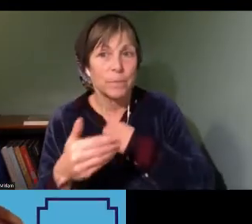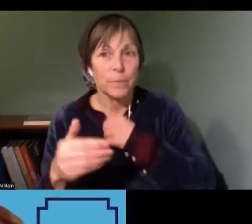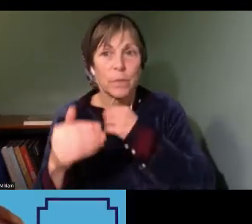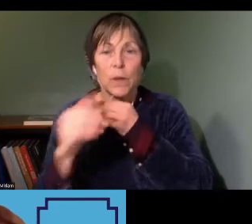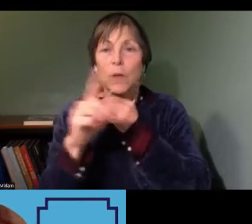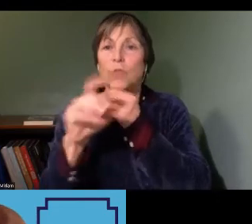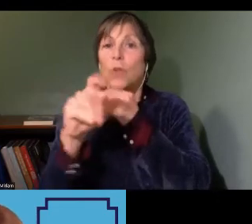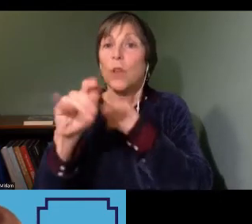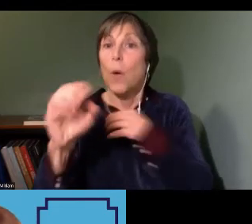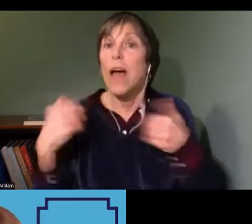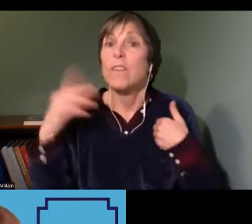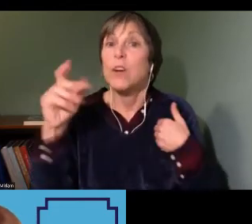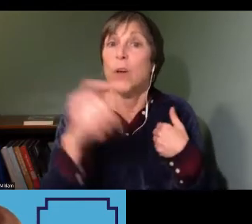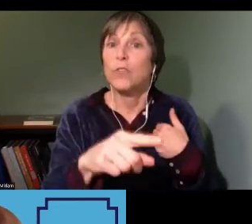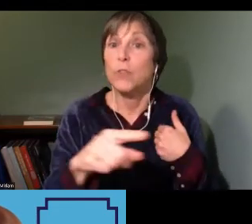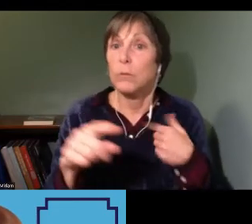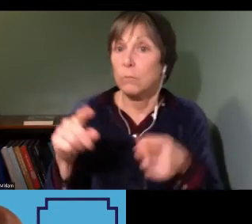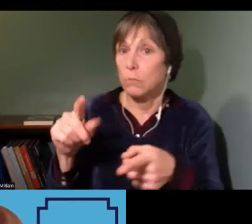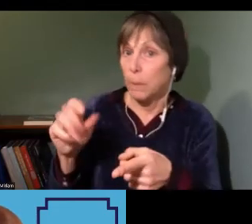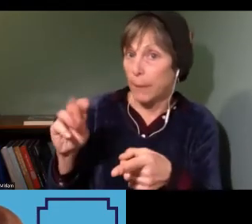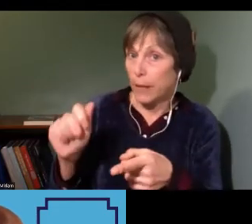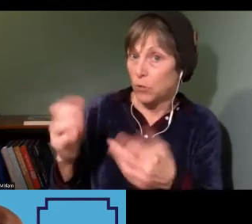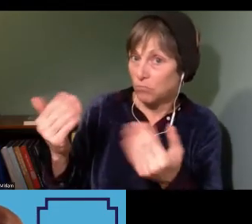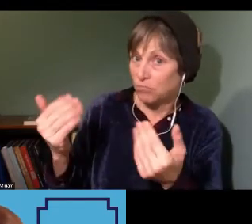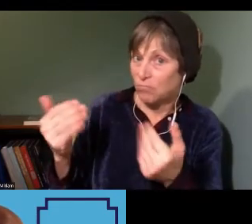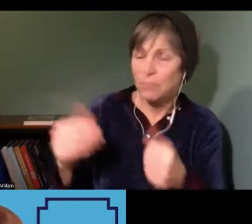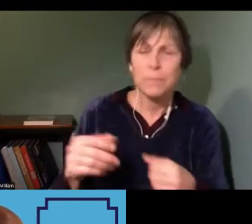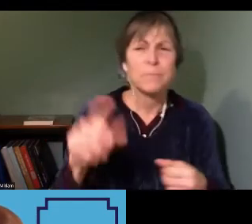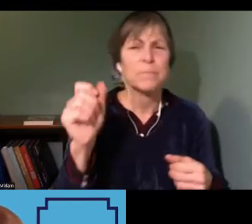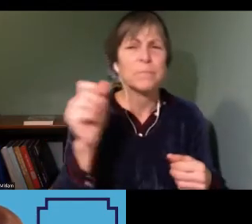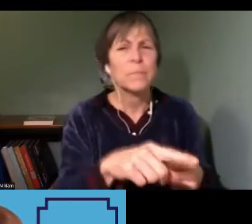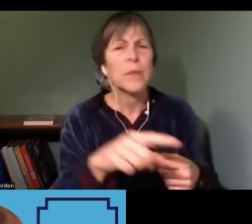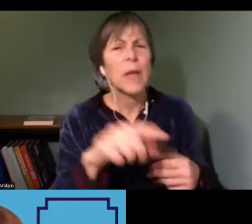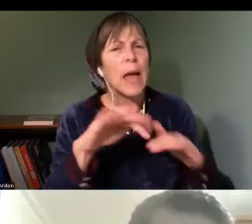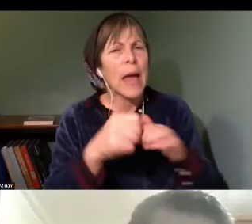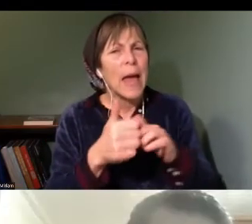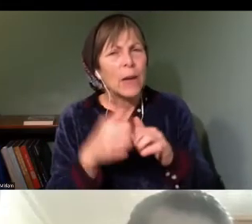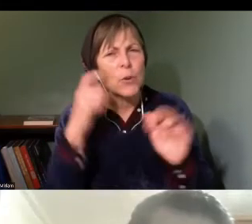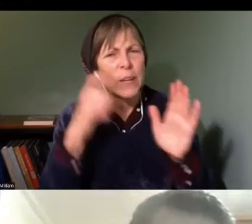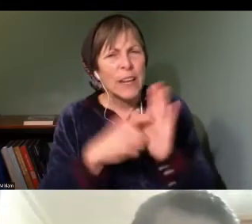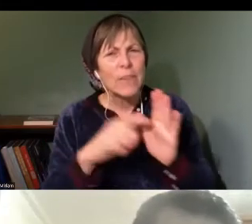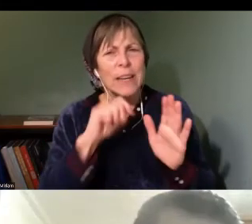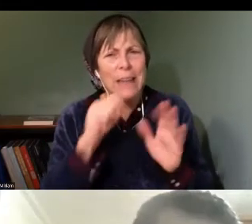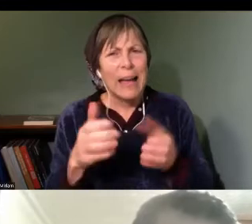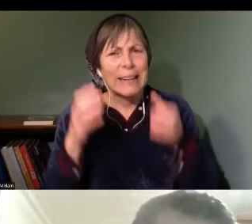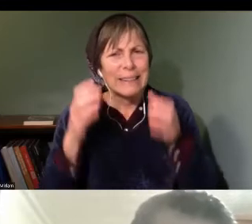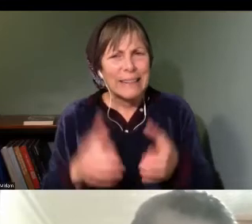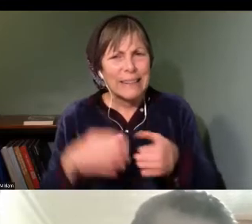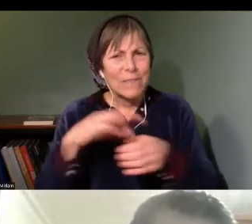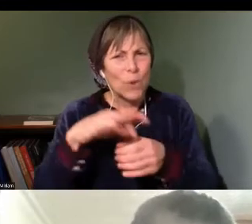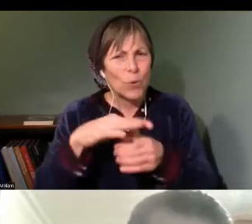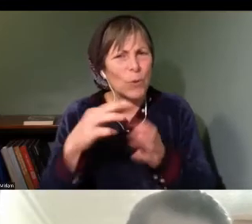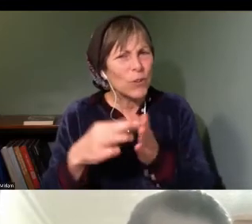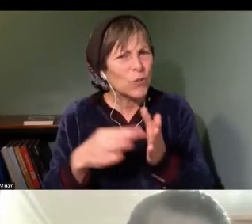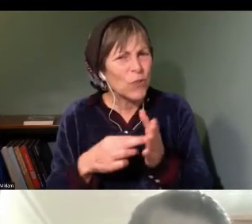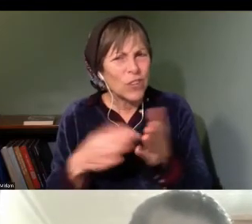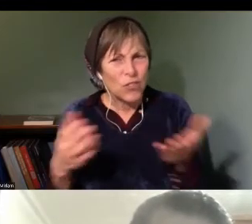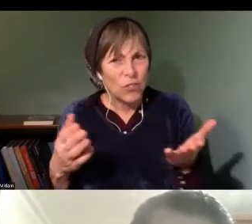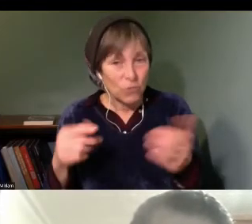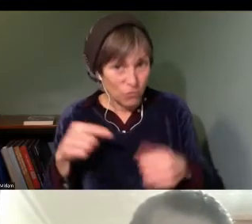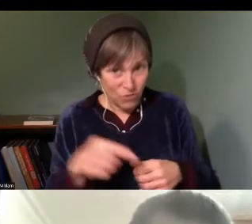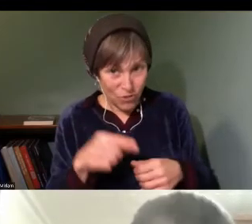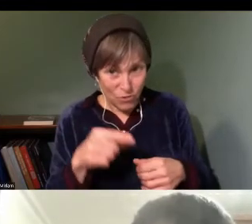sorry zoila go ahead yeah very quickly how how do you identify the non-citizen voter registrant i mean do you actually